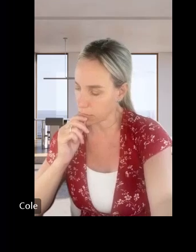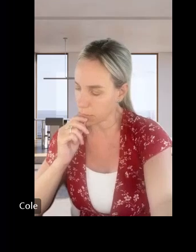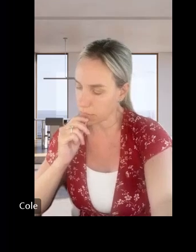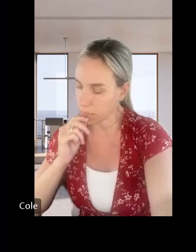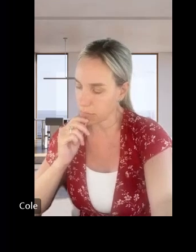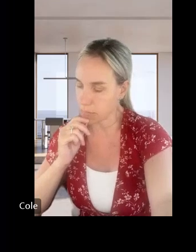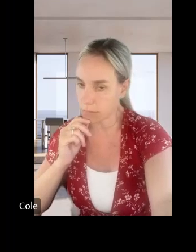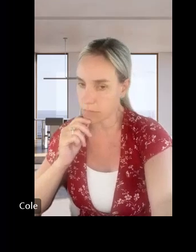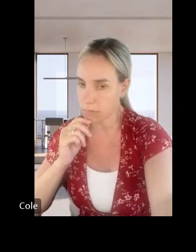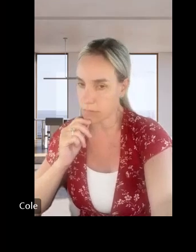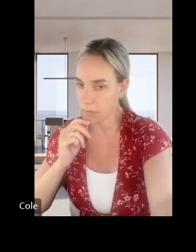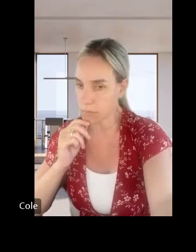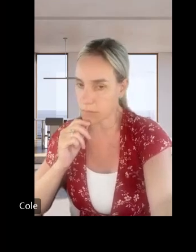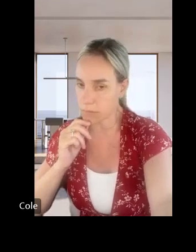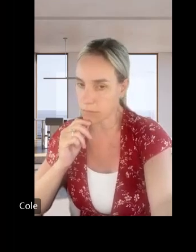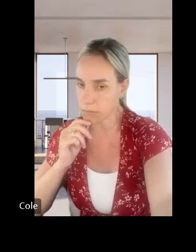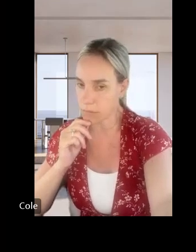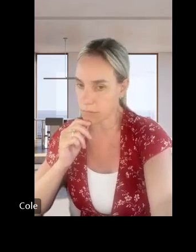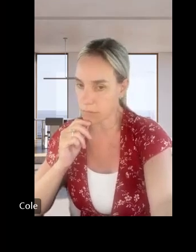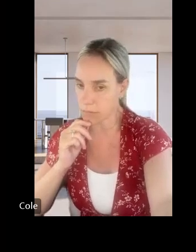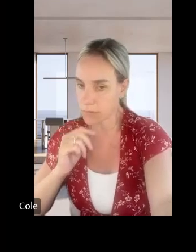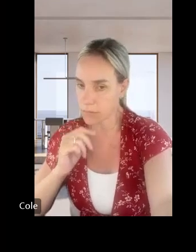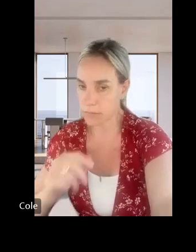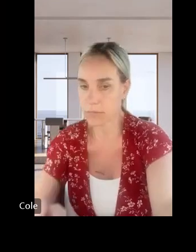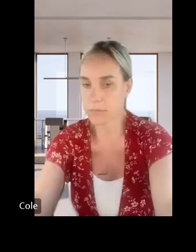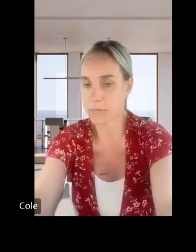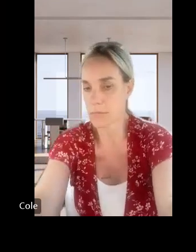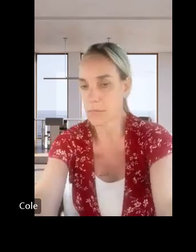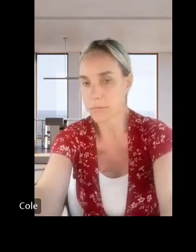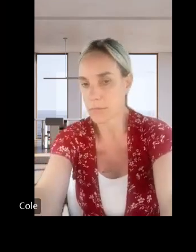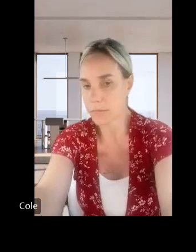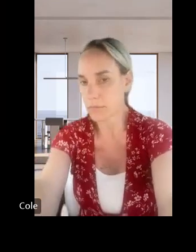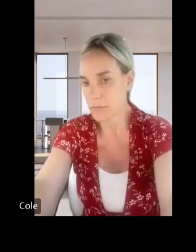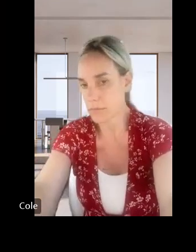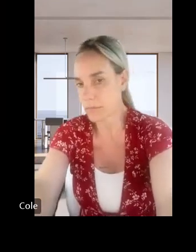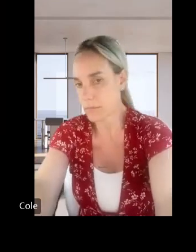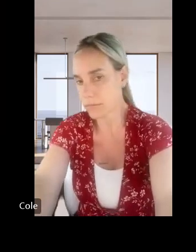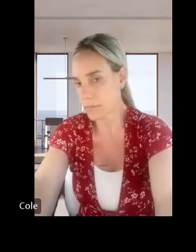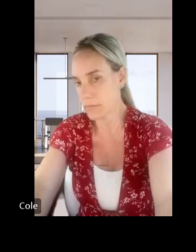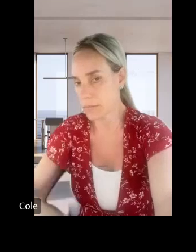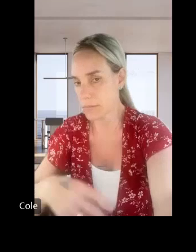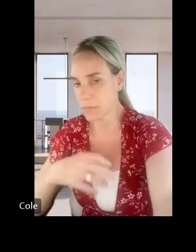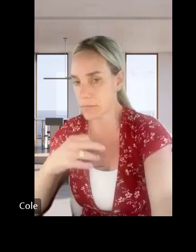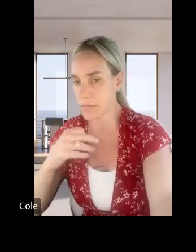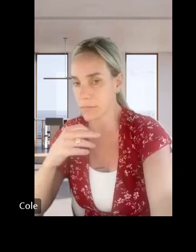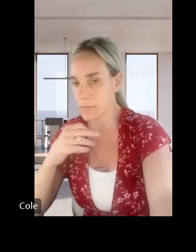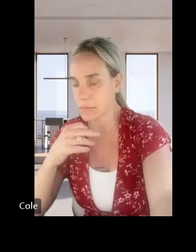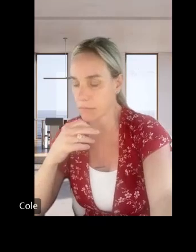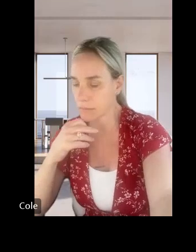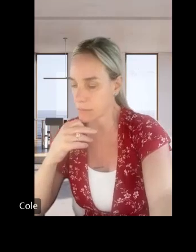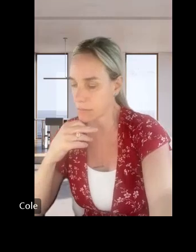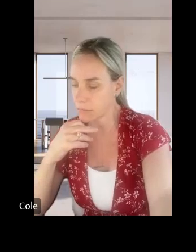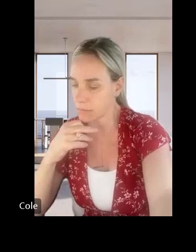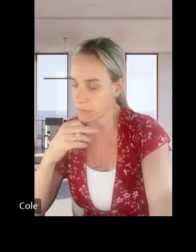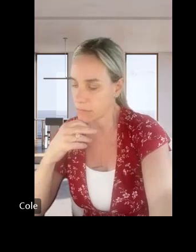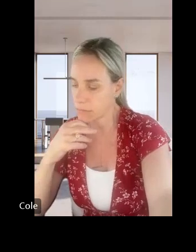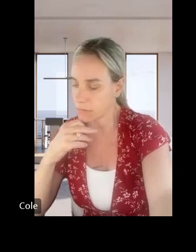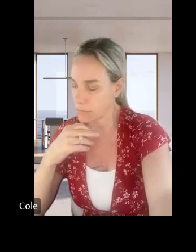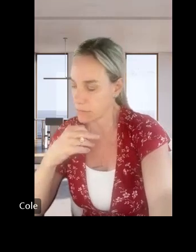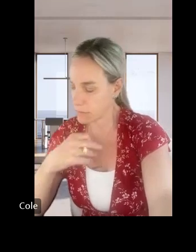Yes, Trustee Johan. Thank you, Chair. To you, I was just looking at